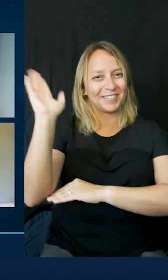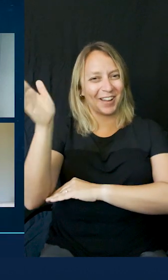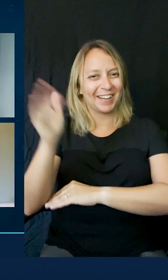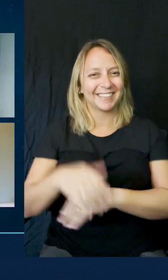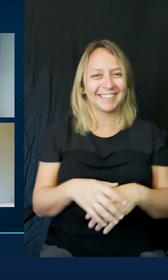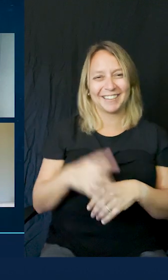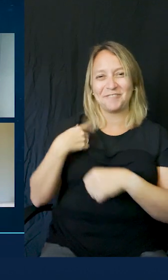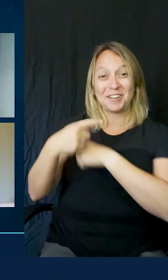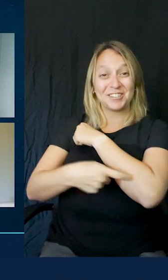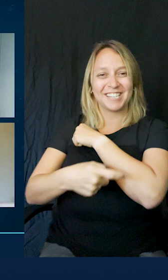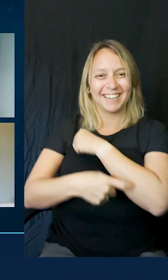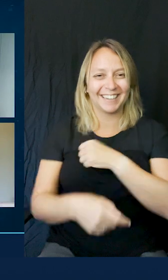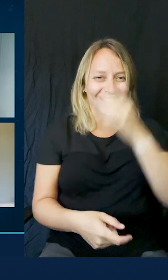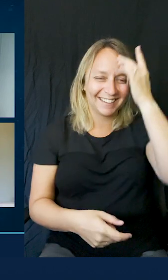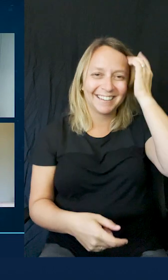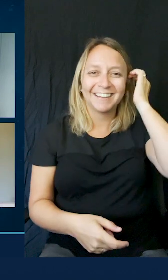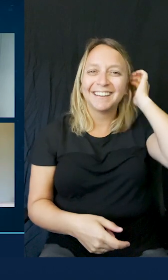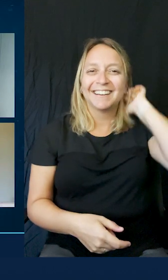cheetahs.